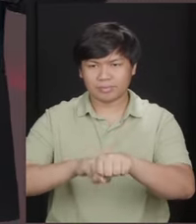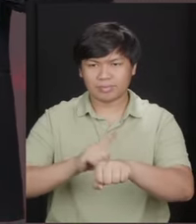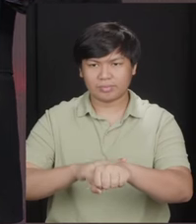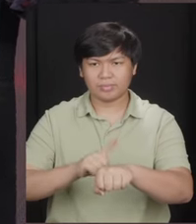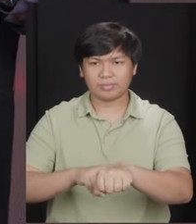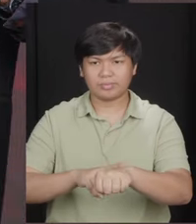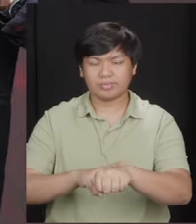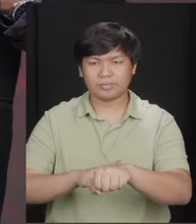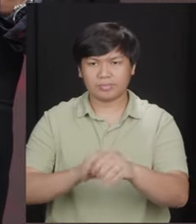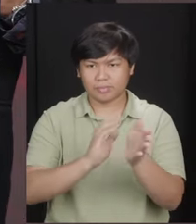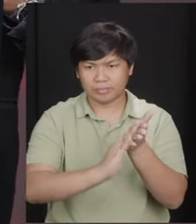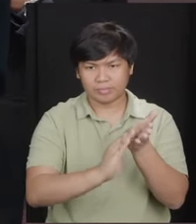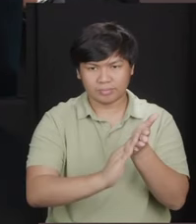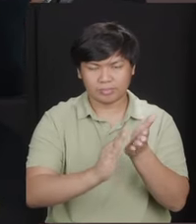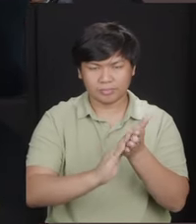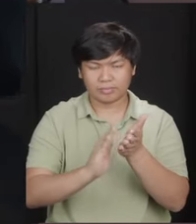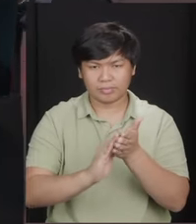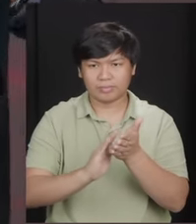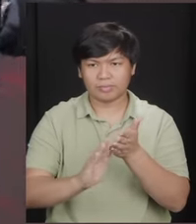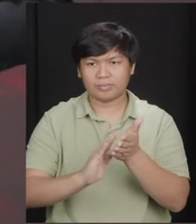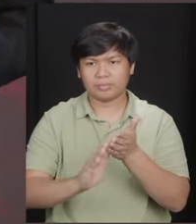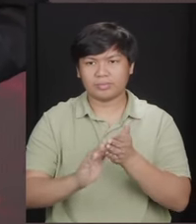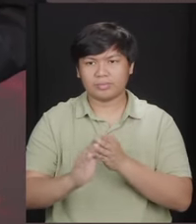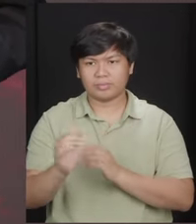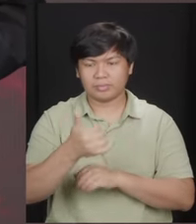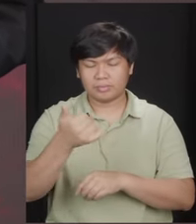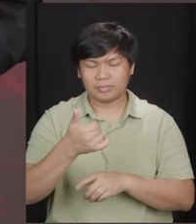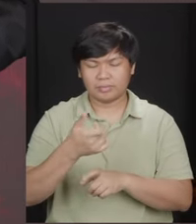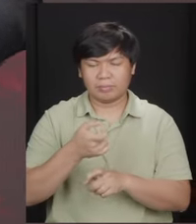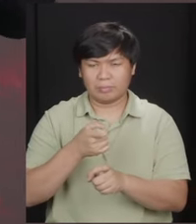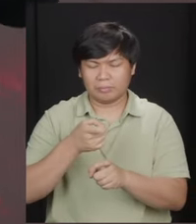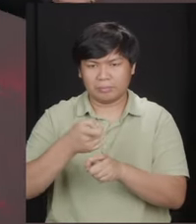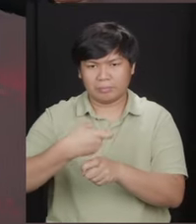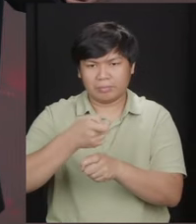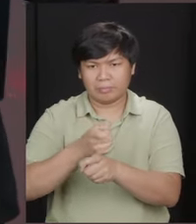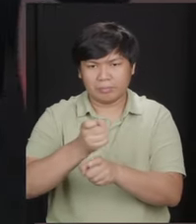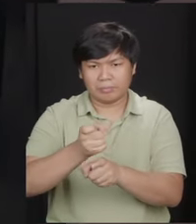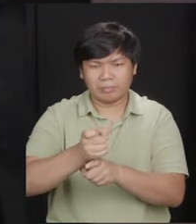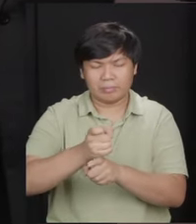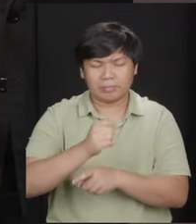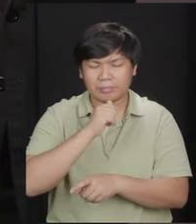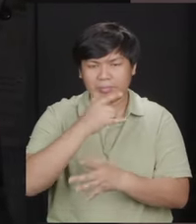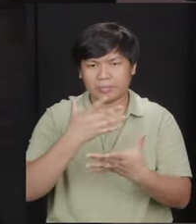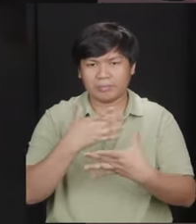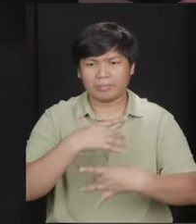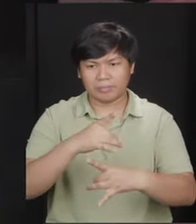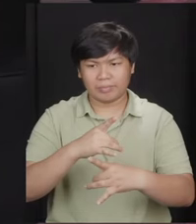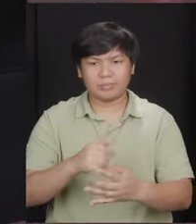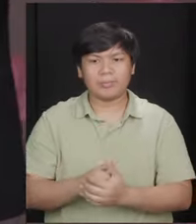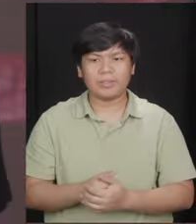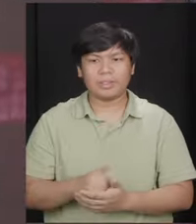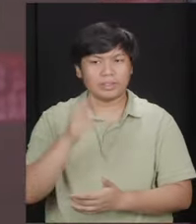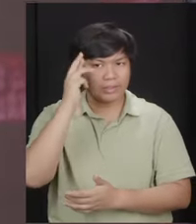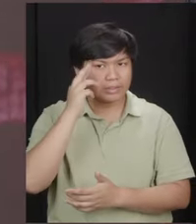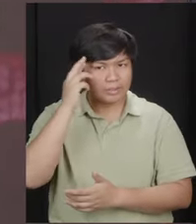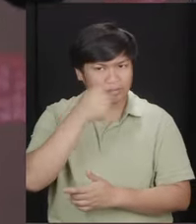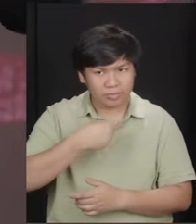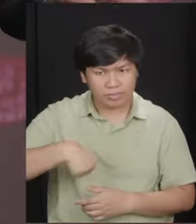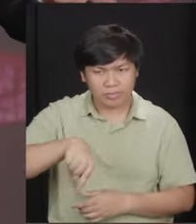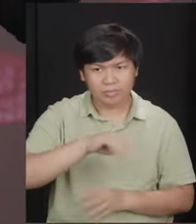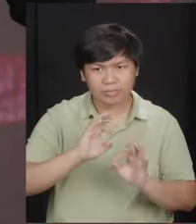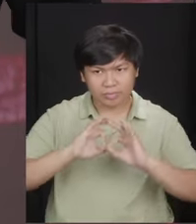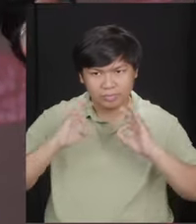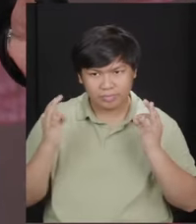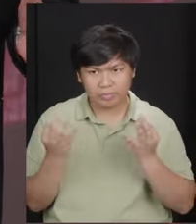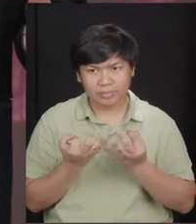our antiseptic function, some get offended. The reason that you are like this, our